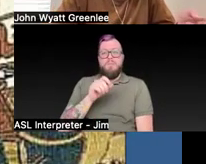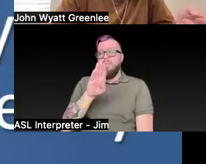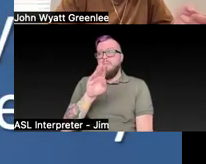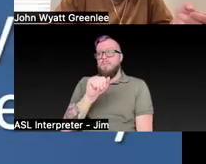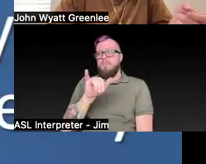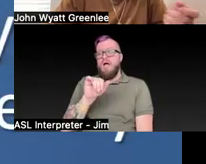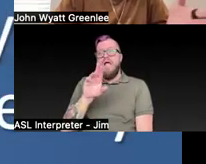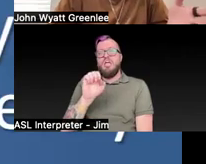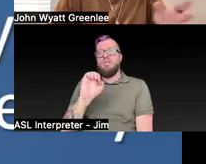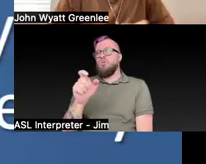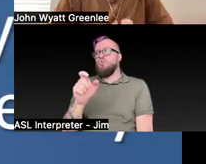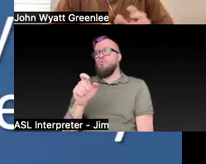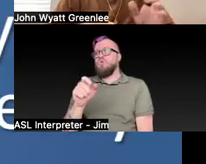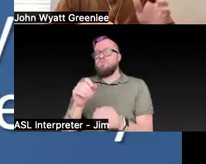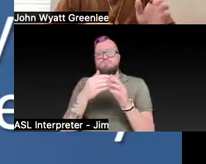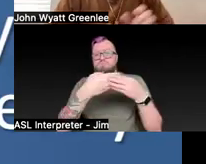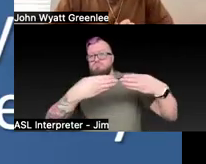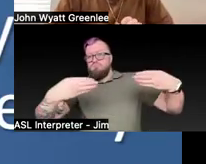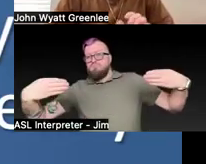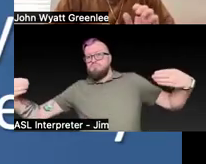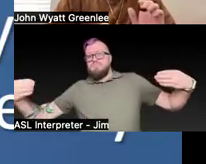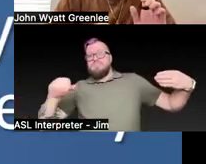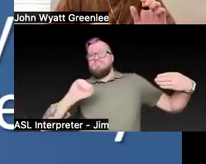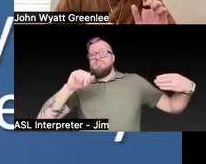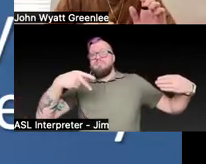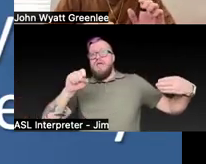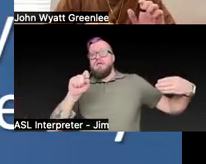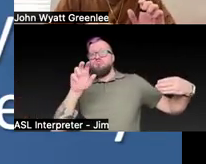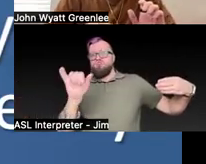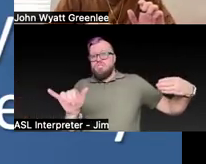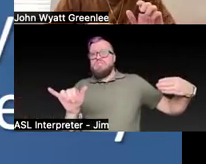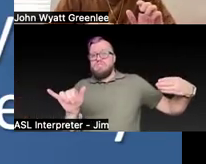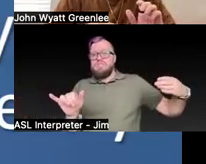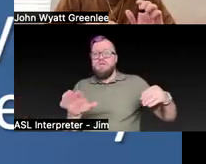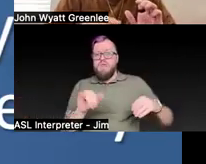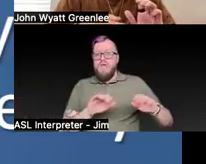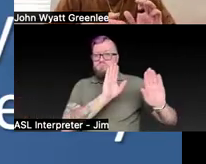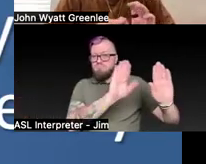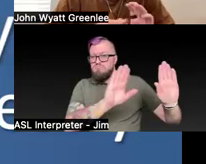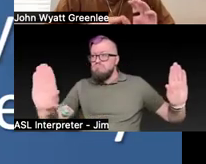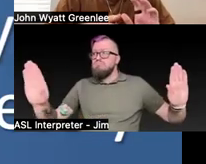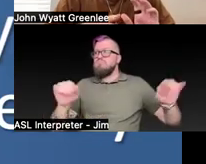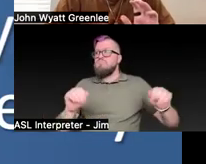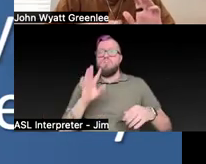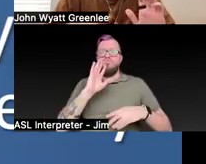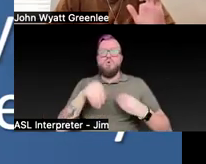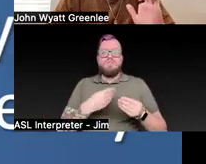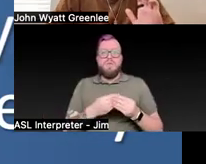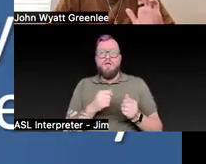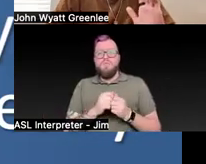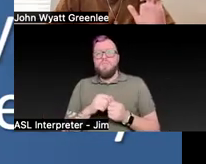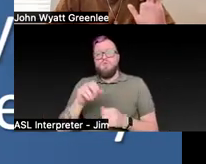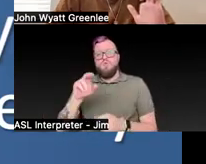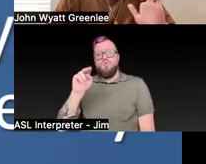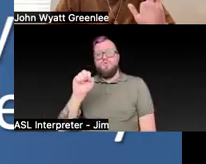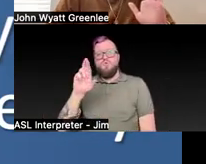Tapestry, which looks kind of like this. It's a uh, it's a it's a tapestry talking about the William of Normandy's conquest of England